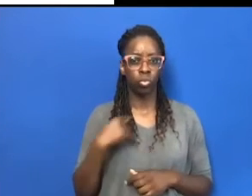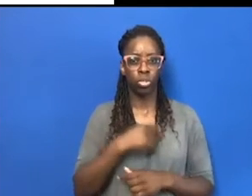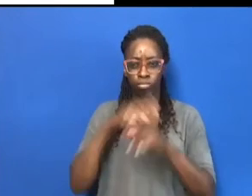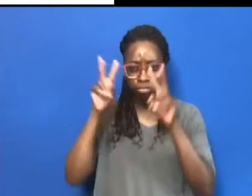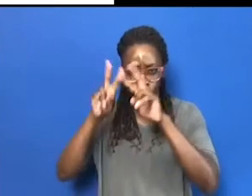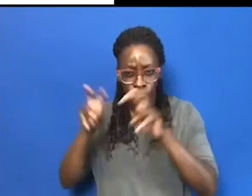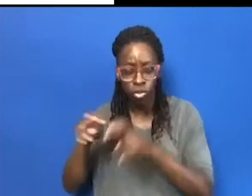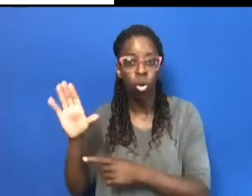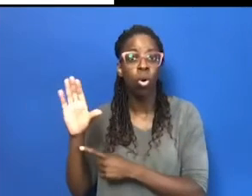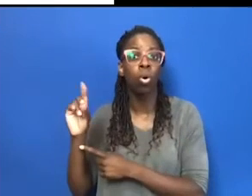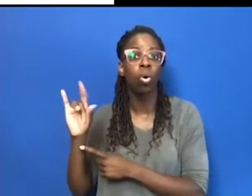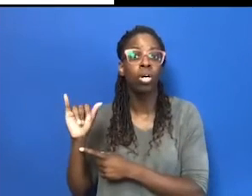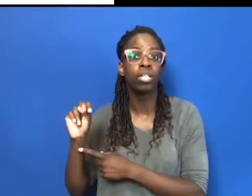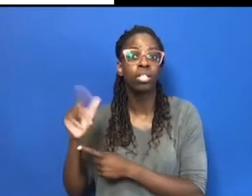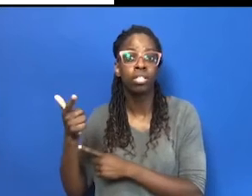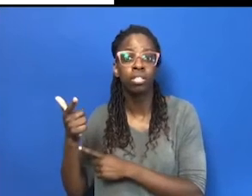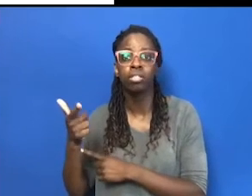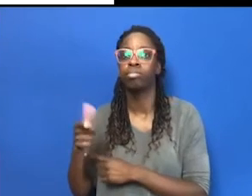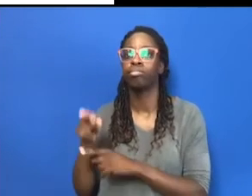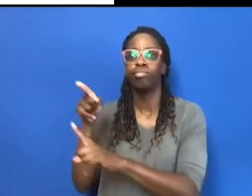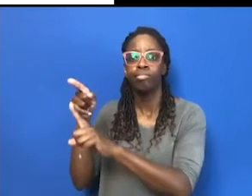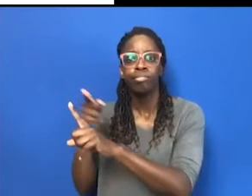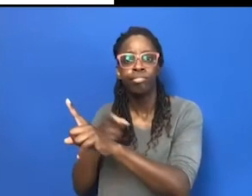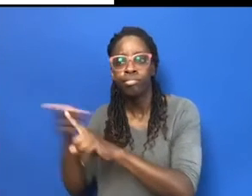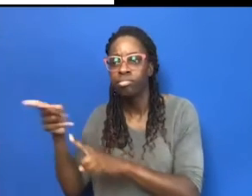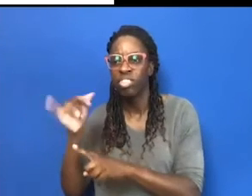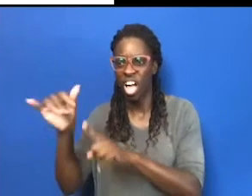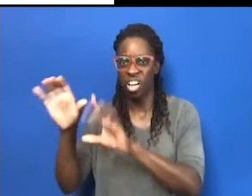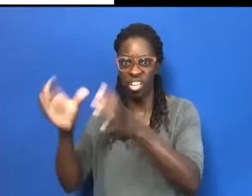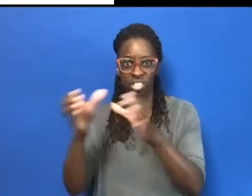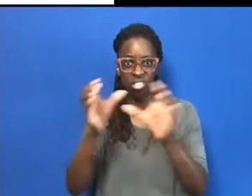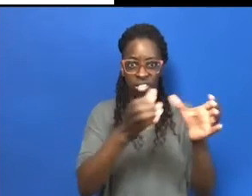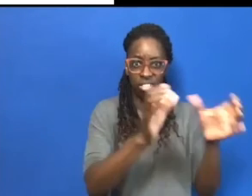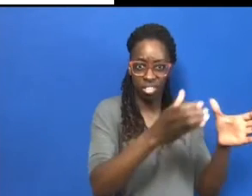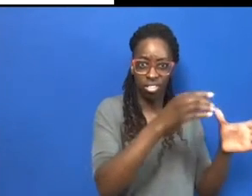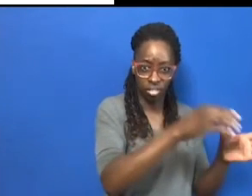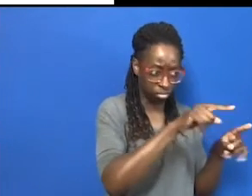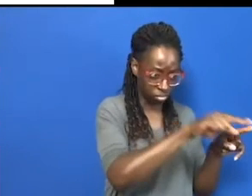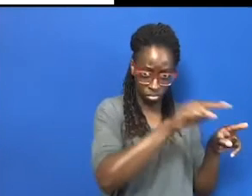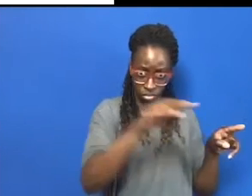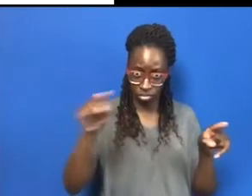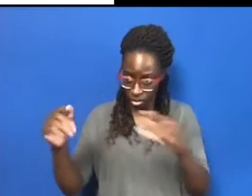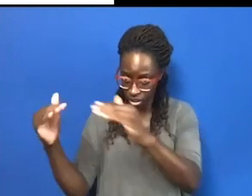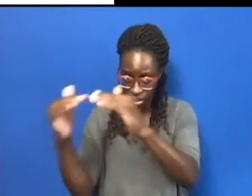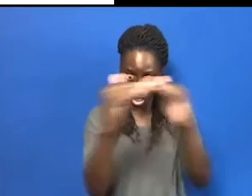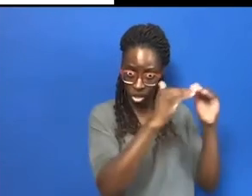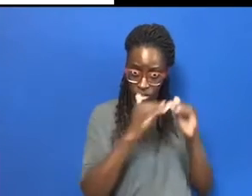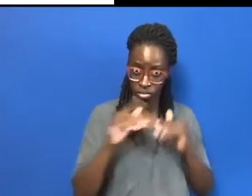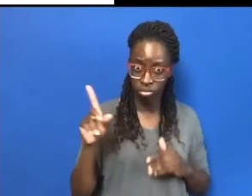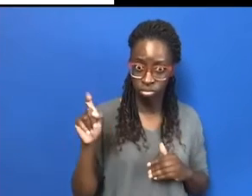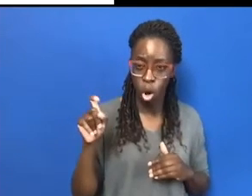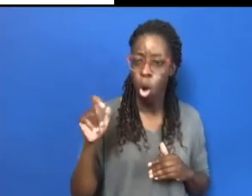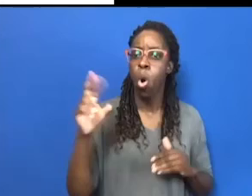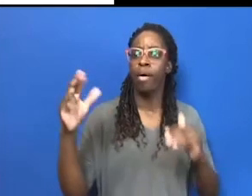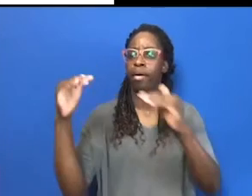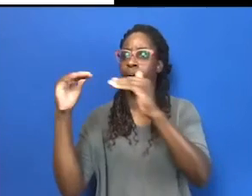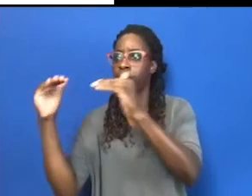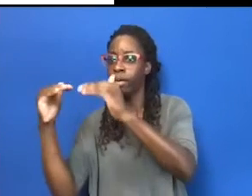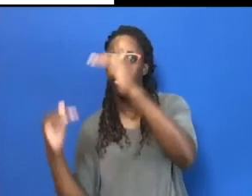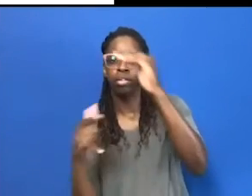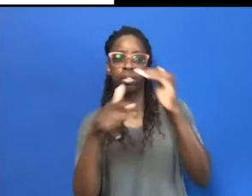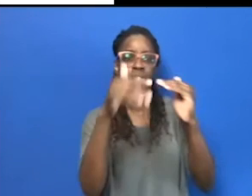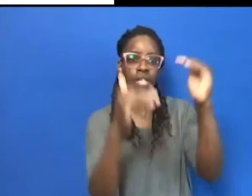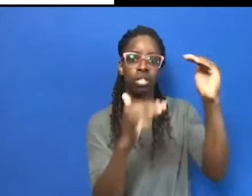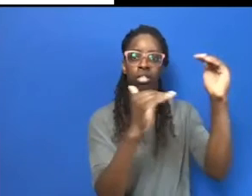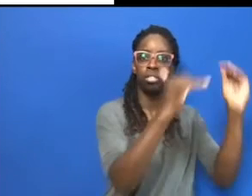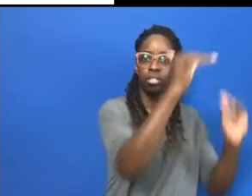in knowing if science, technology, and engineering were equally represented or if there was a predominance of one domain or another.